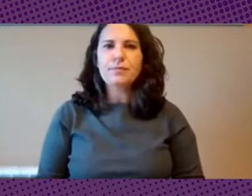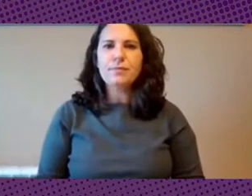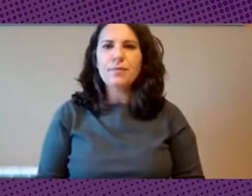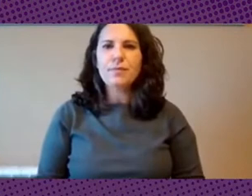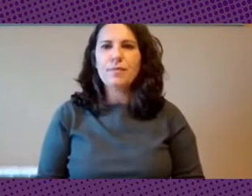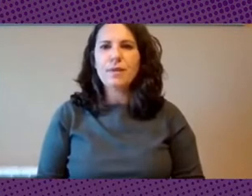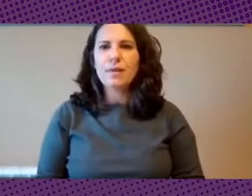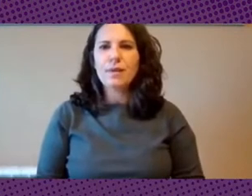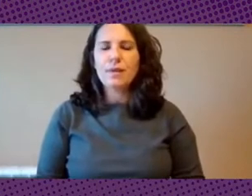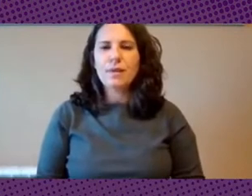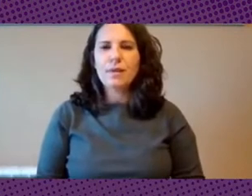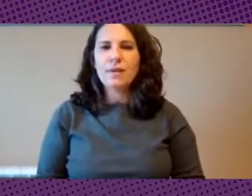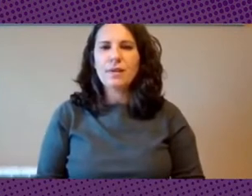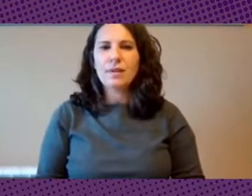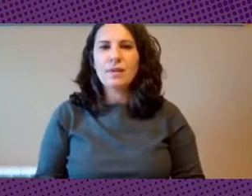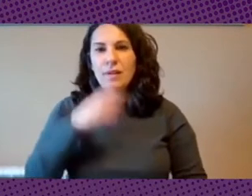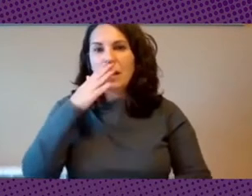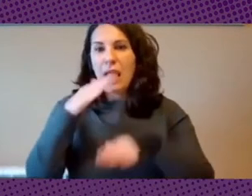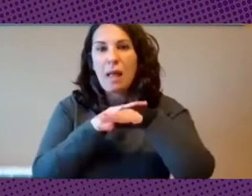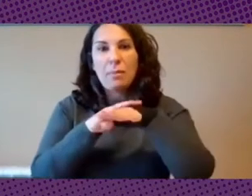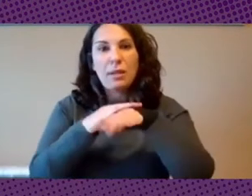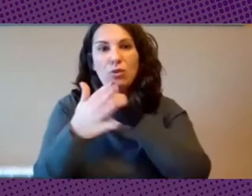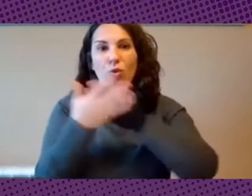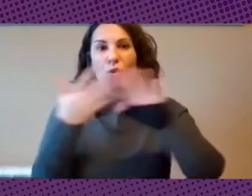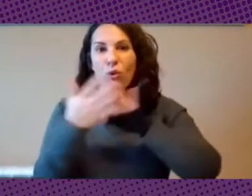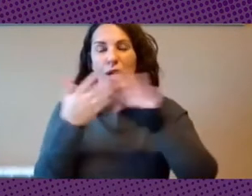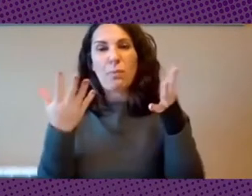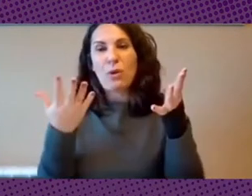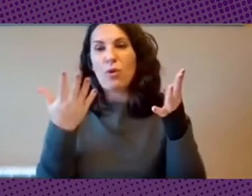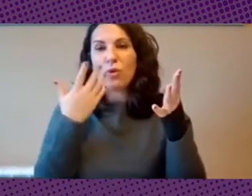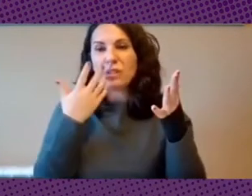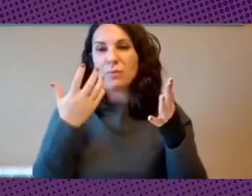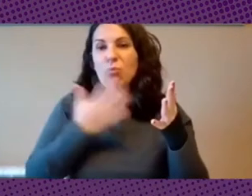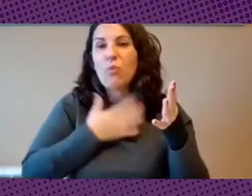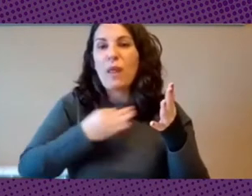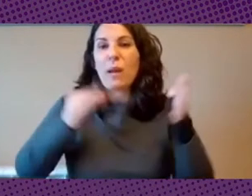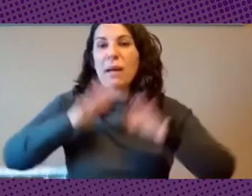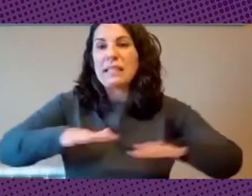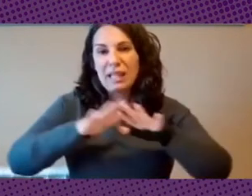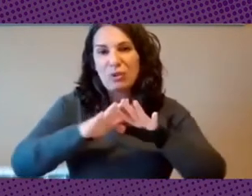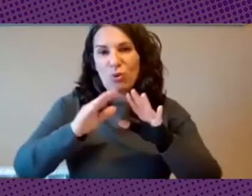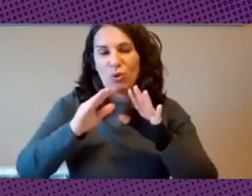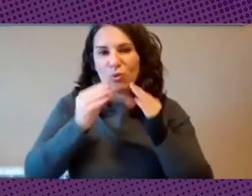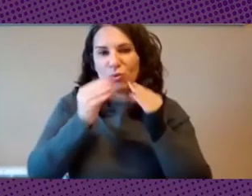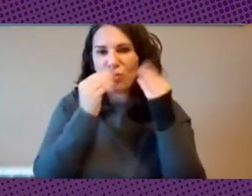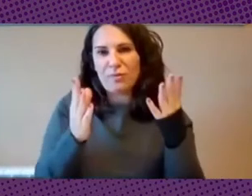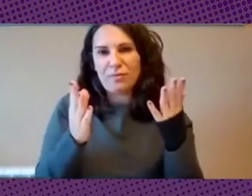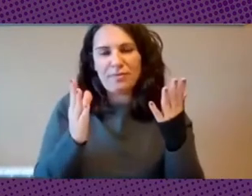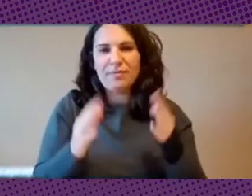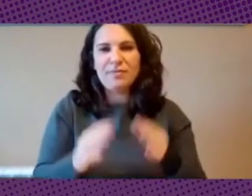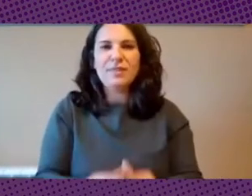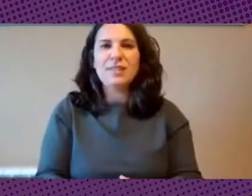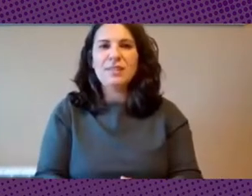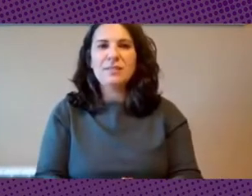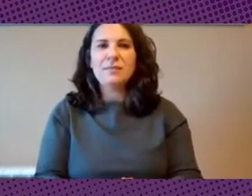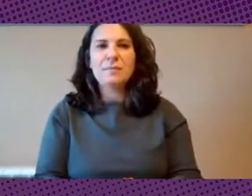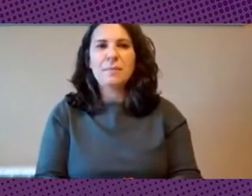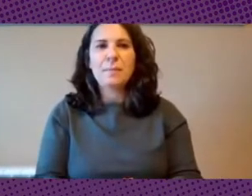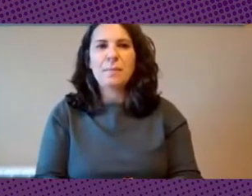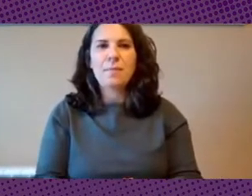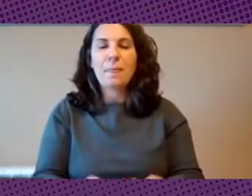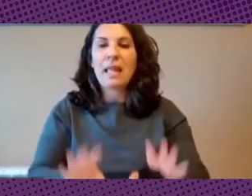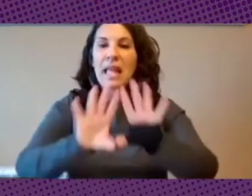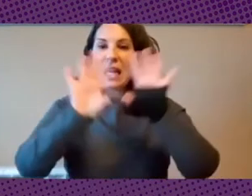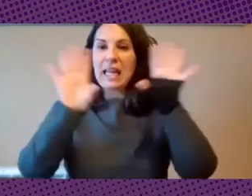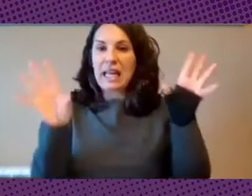is very powerful to illustrate this. So just to summarize, what we are